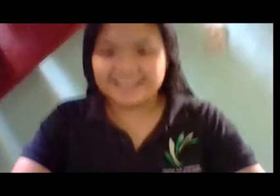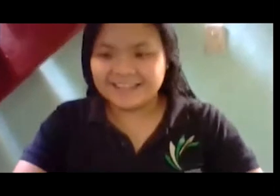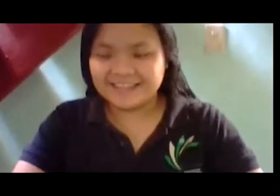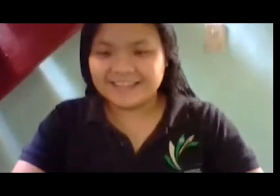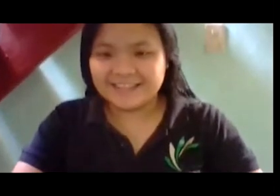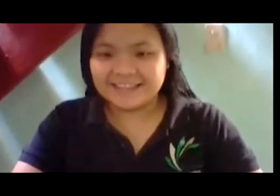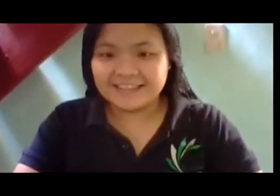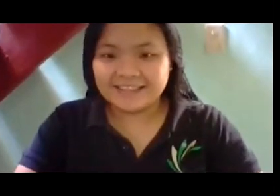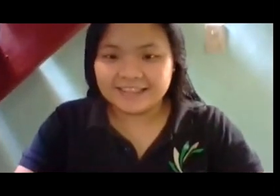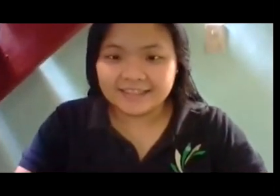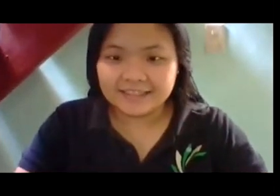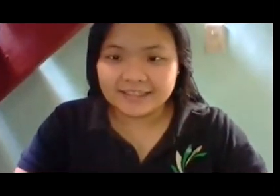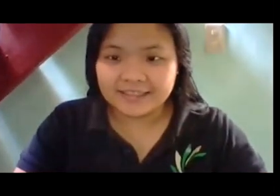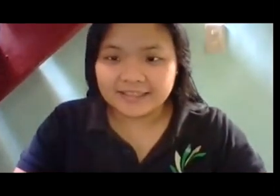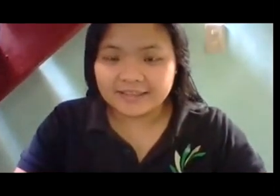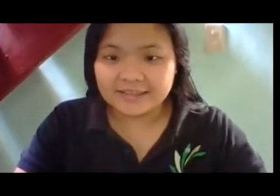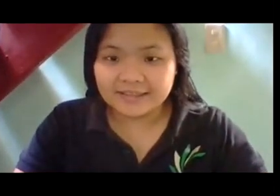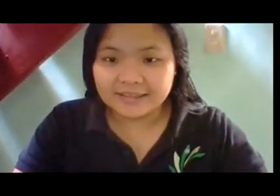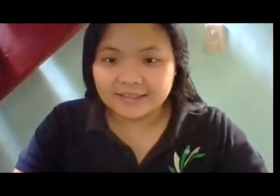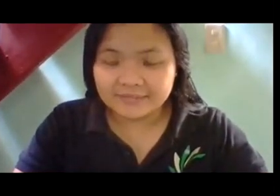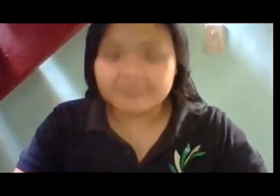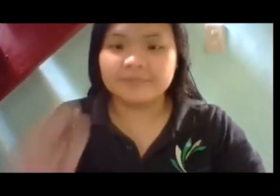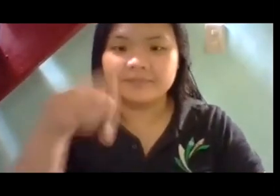remove that sign and move everything over.